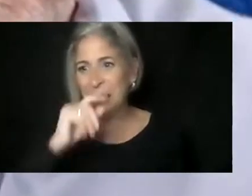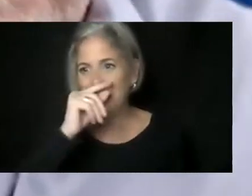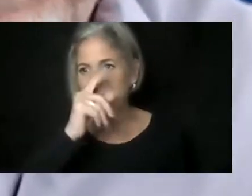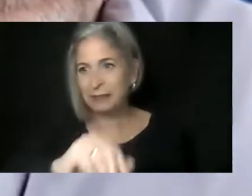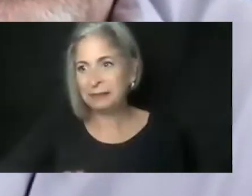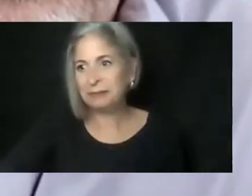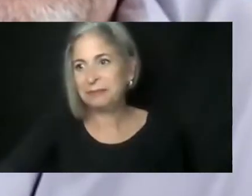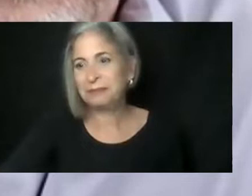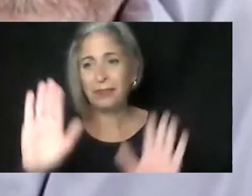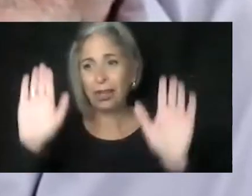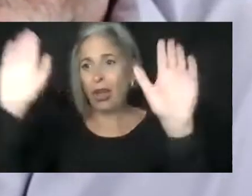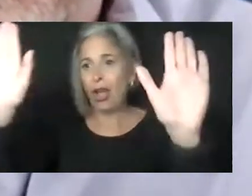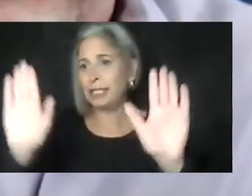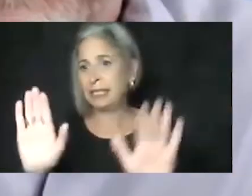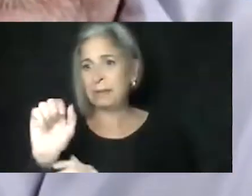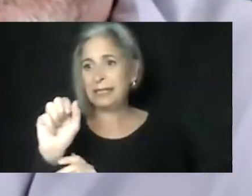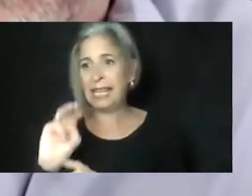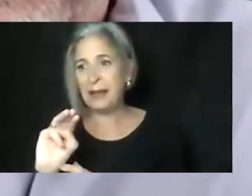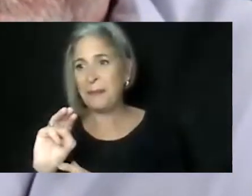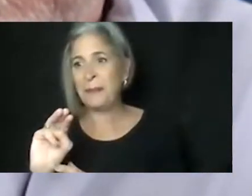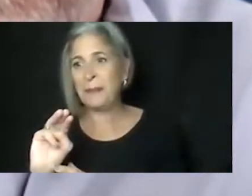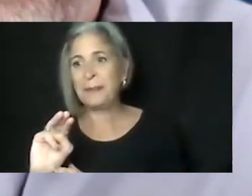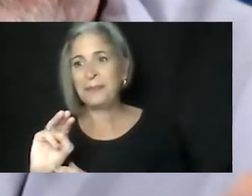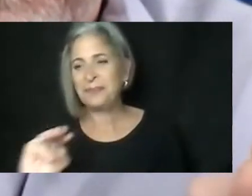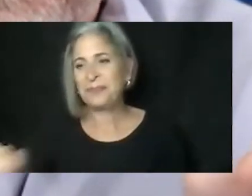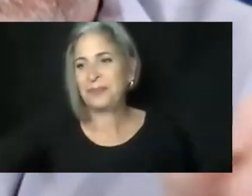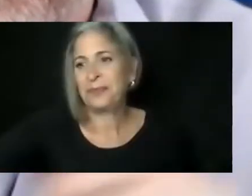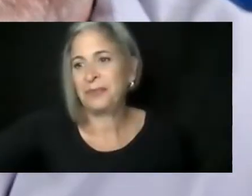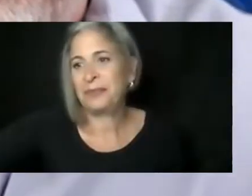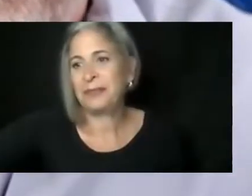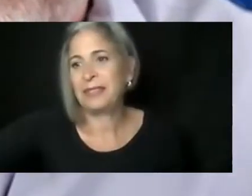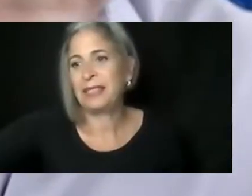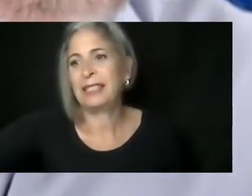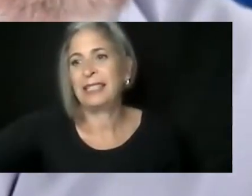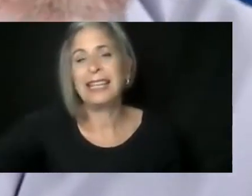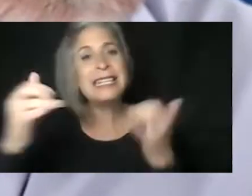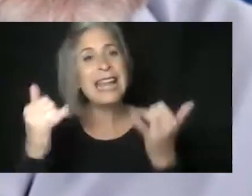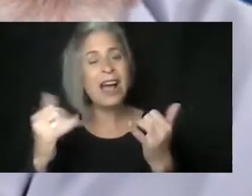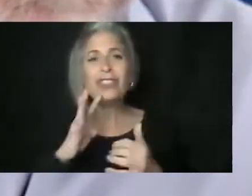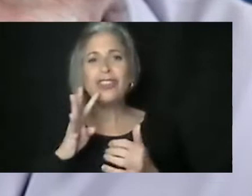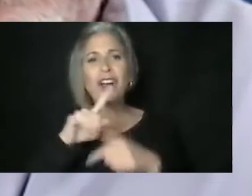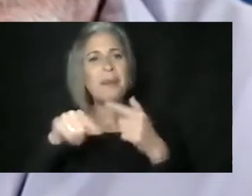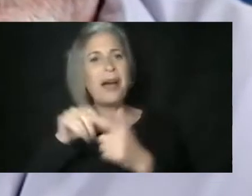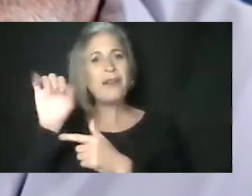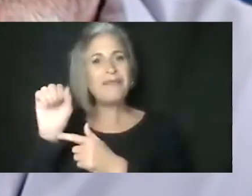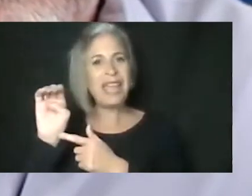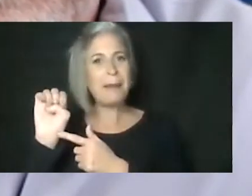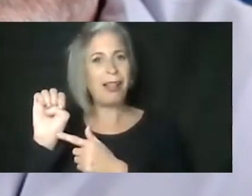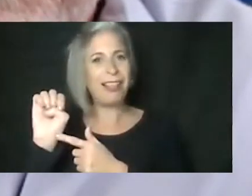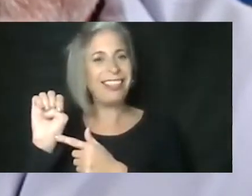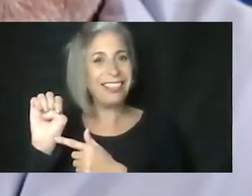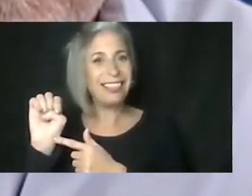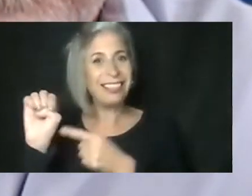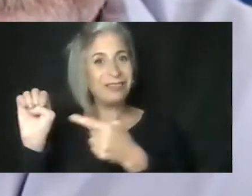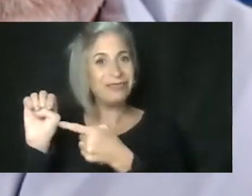Awesome, Sam. Well, let's kind of shift gears a little bit, and maybe let's talk about Fable itself. And,